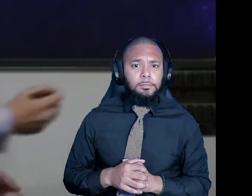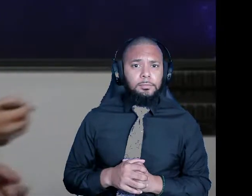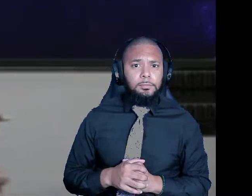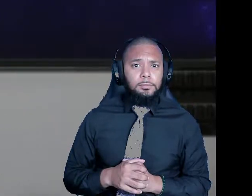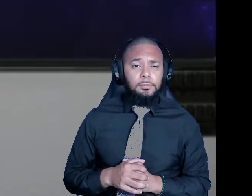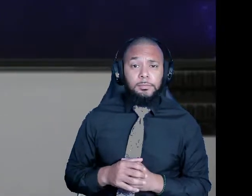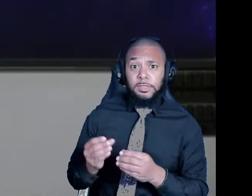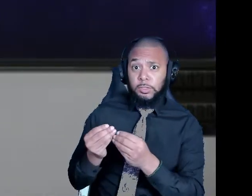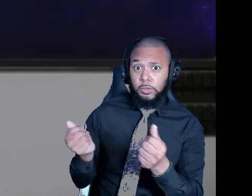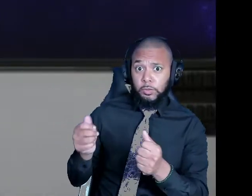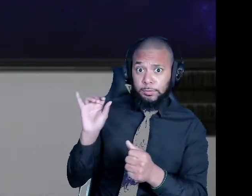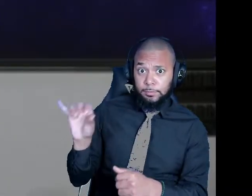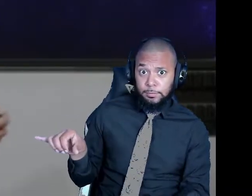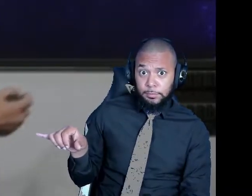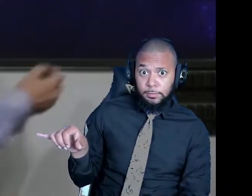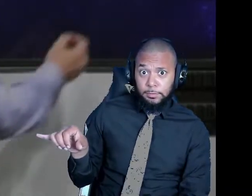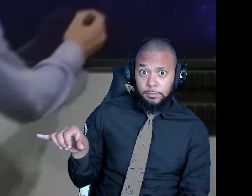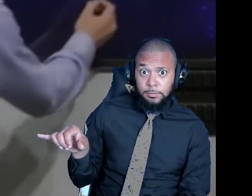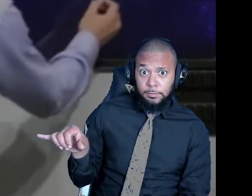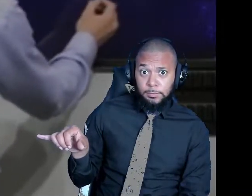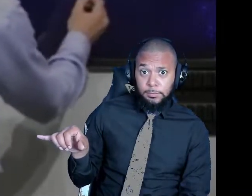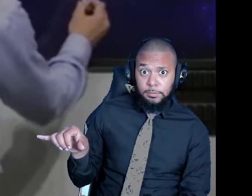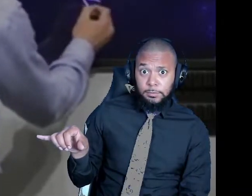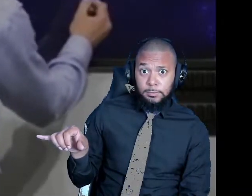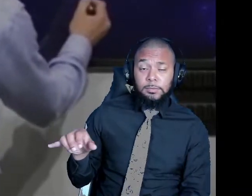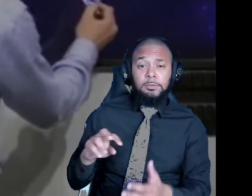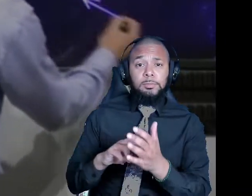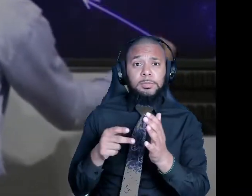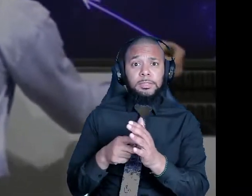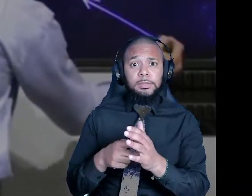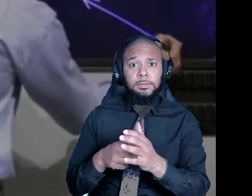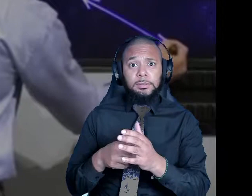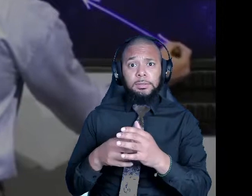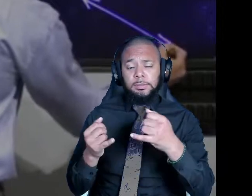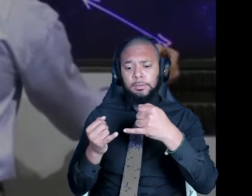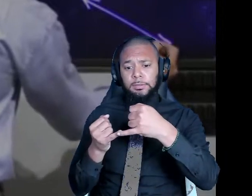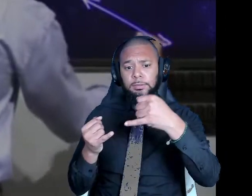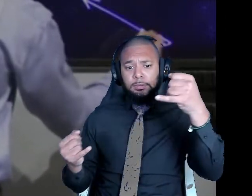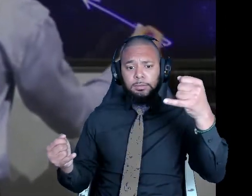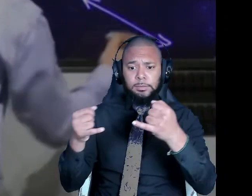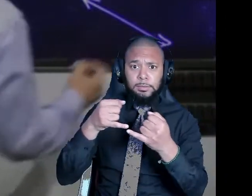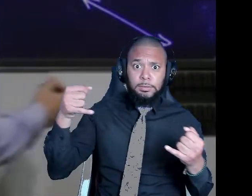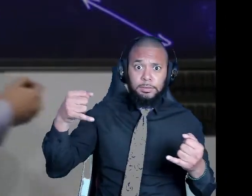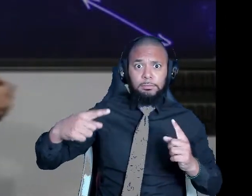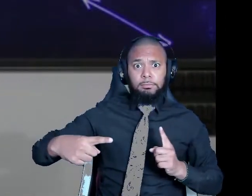a system, it's where the two lines intersect each other.